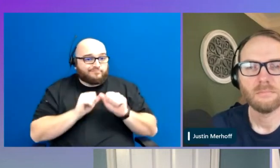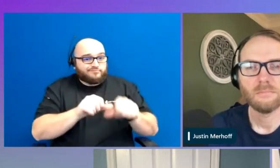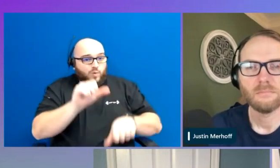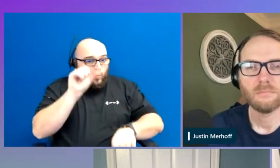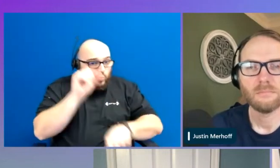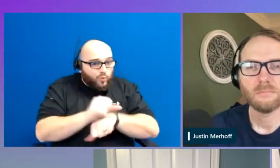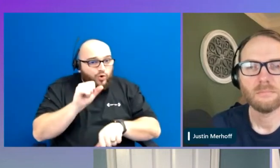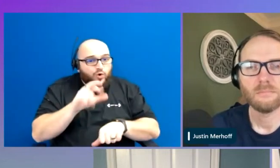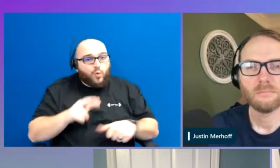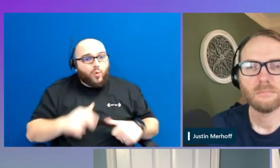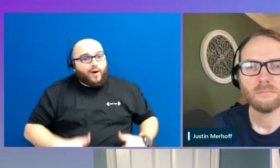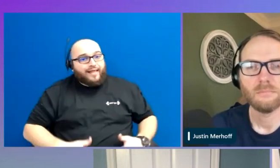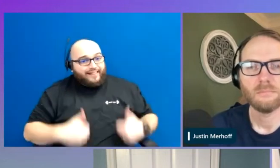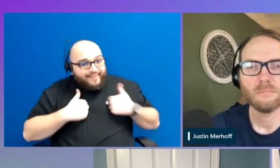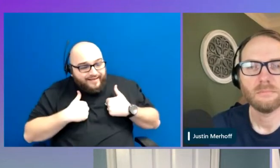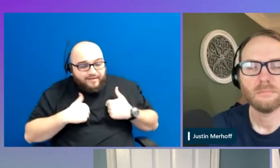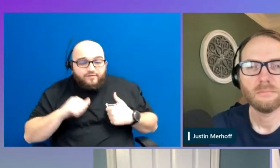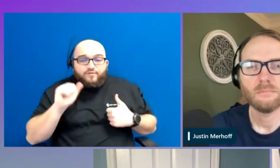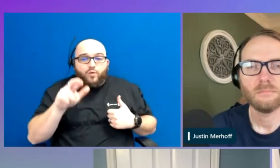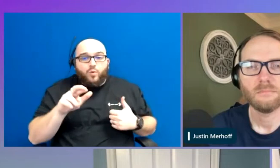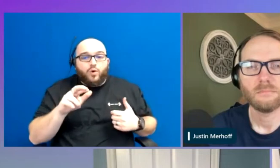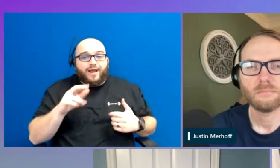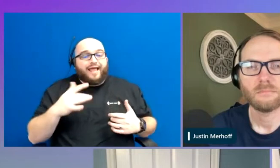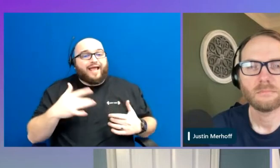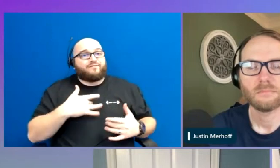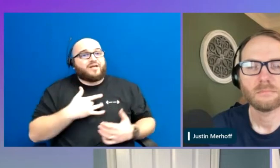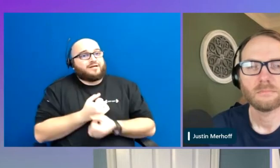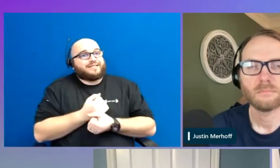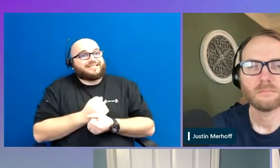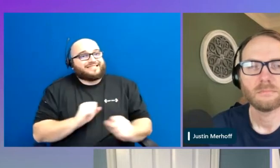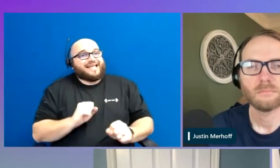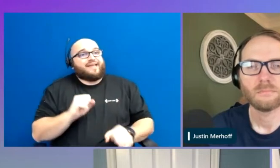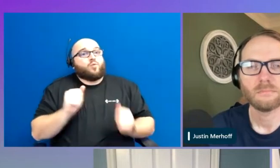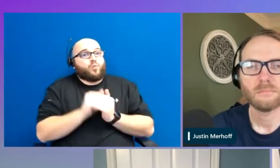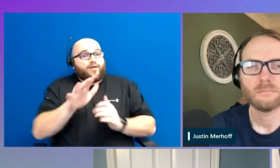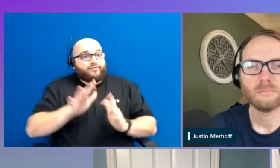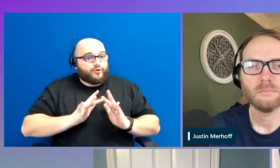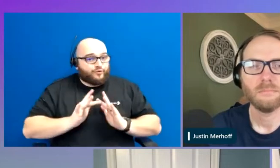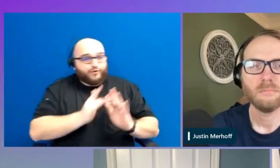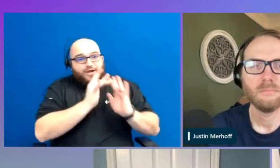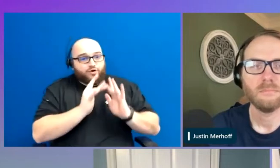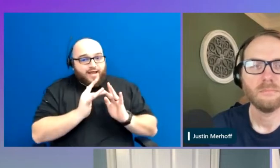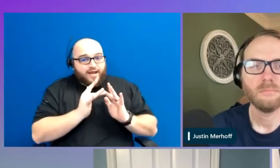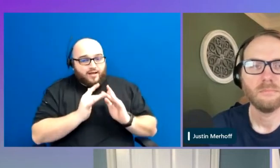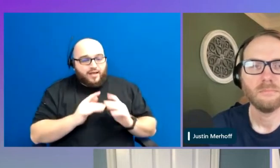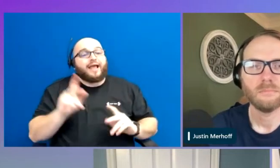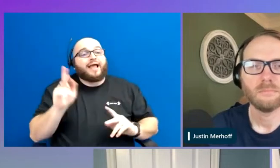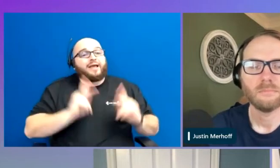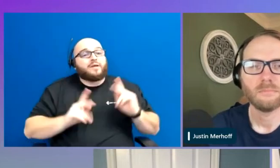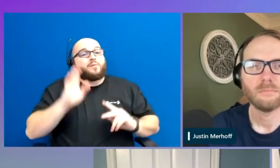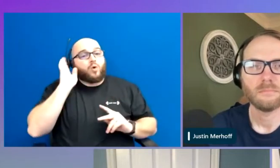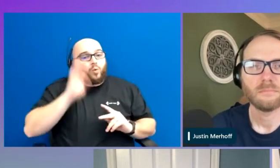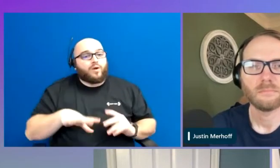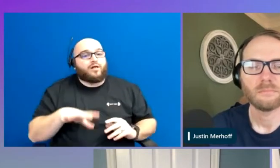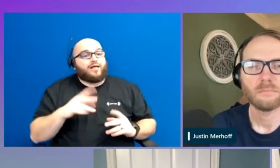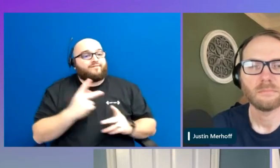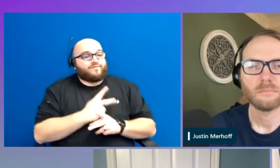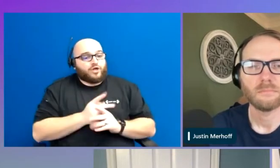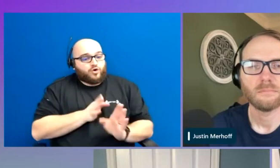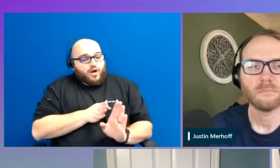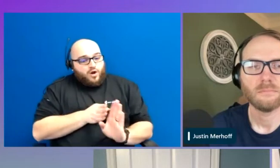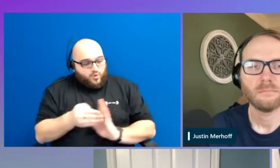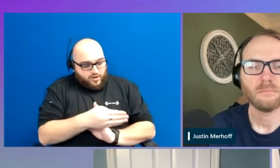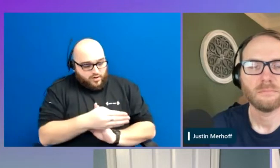live in a secure manner, people will find workarounds and do it in a way that